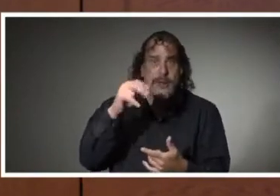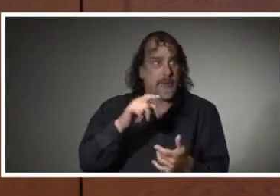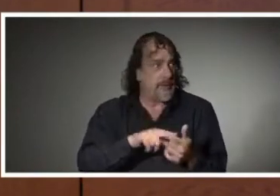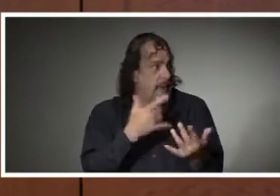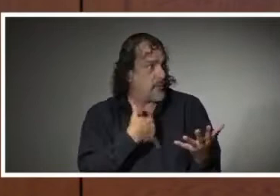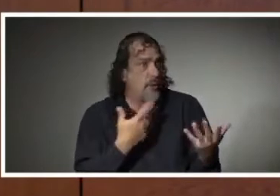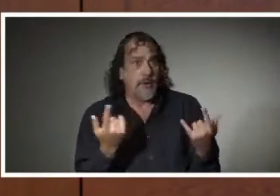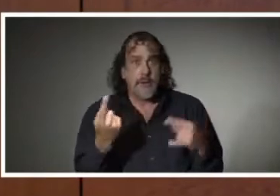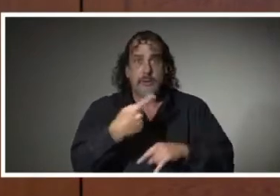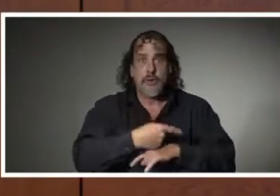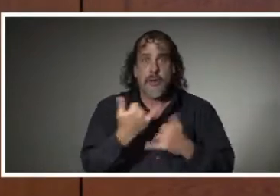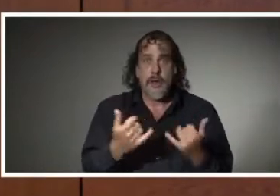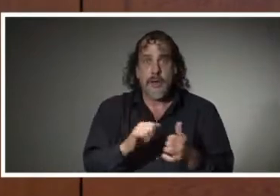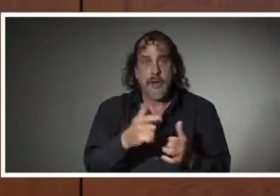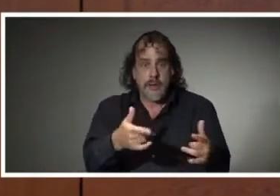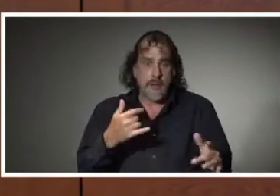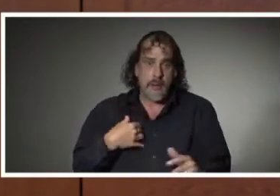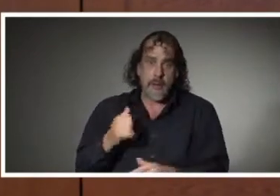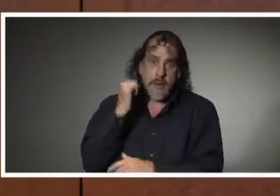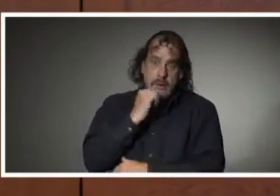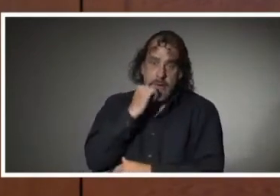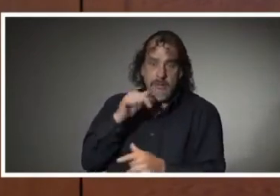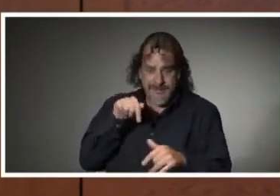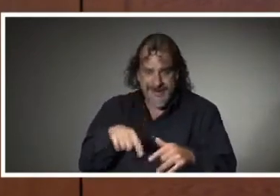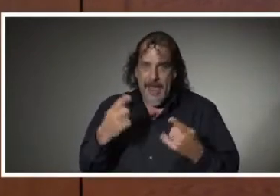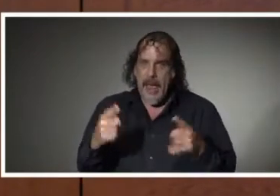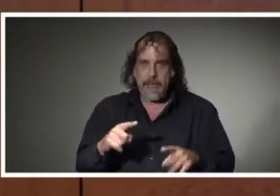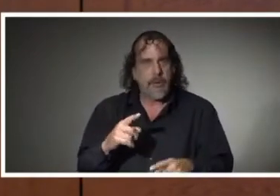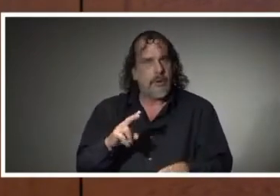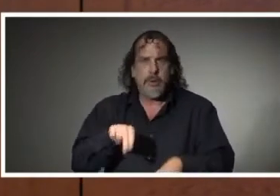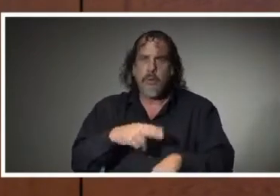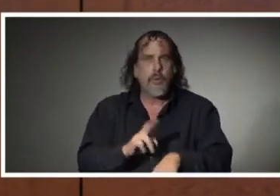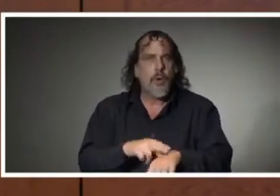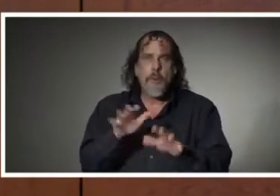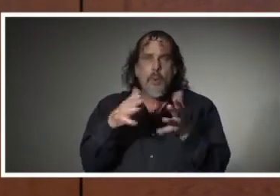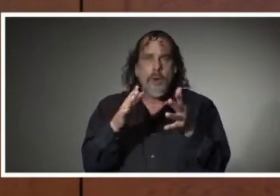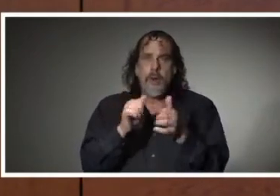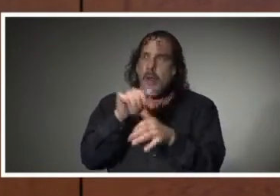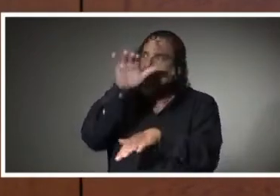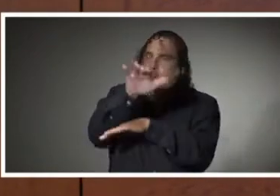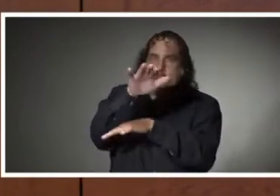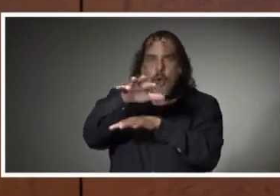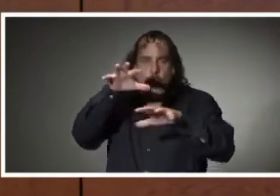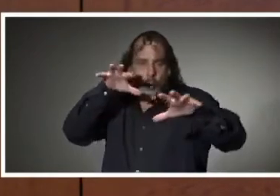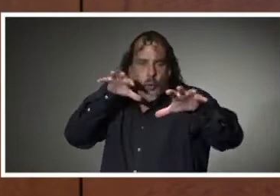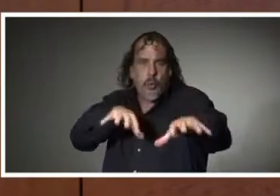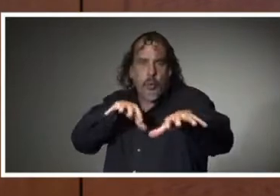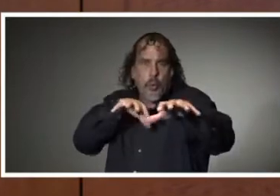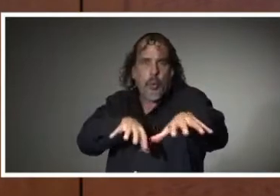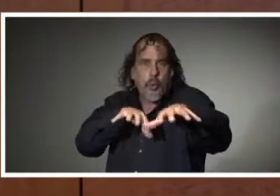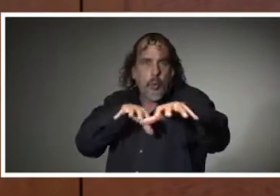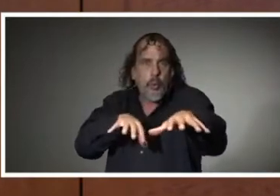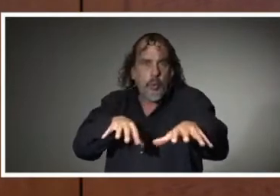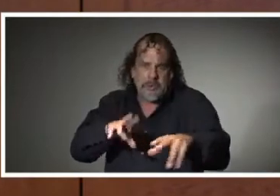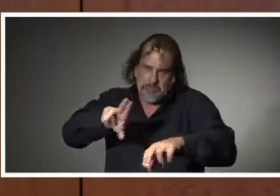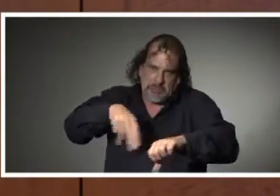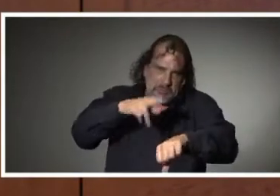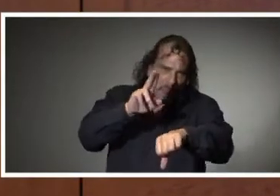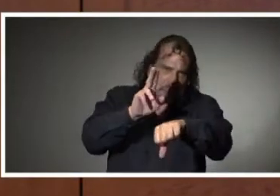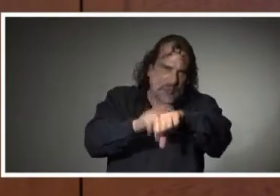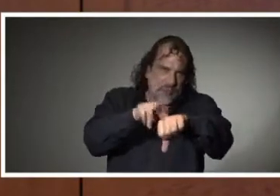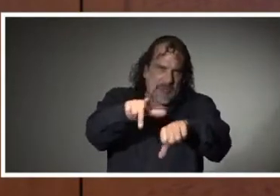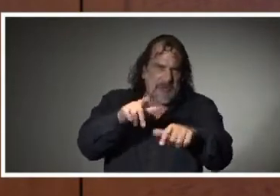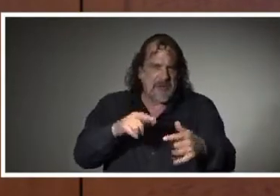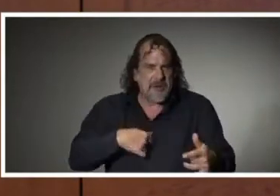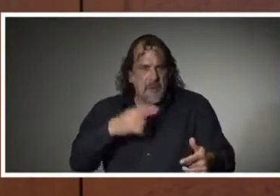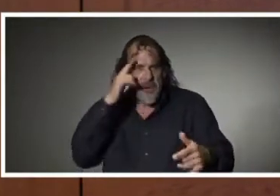we're going through. This is a daily routine. Just this time of the year, just be ready for those afternoon showers. It will change behavior and could cause some